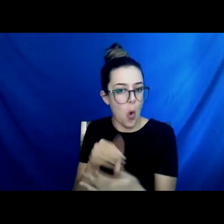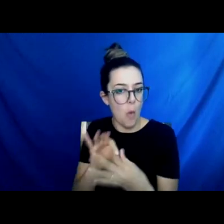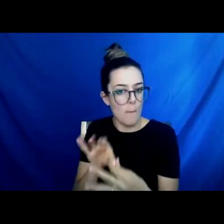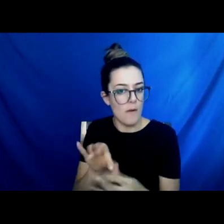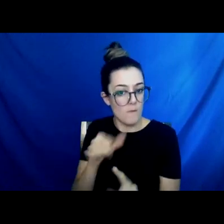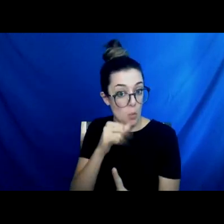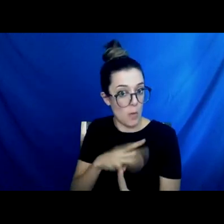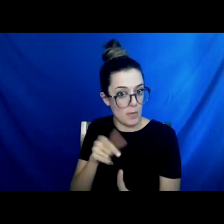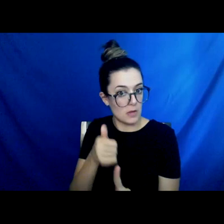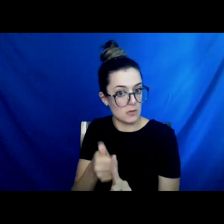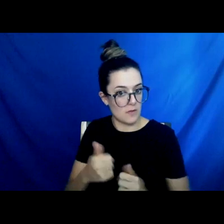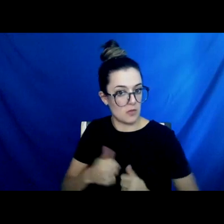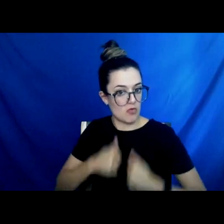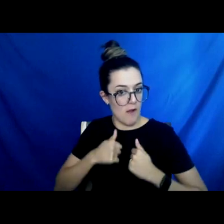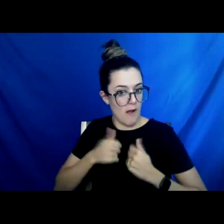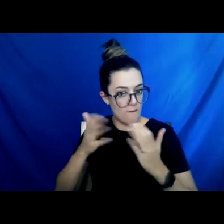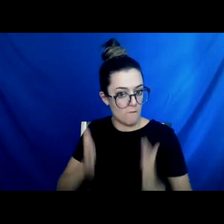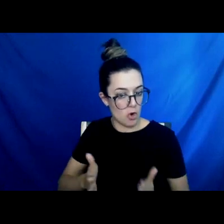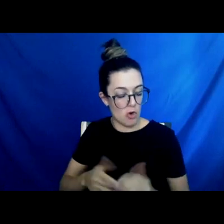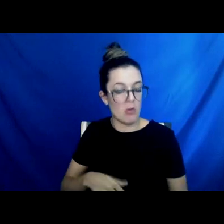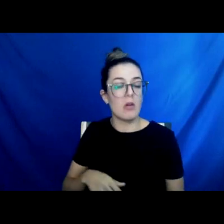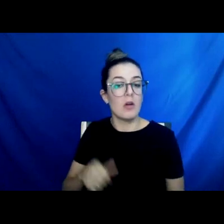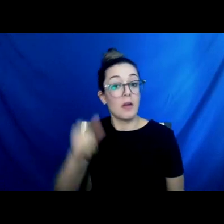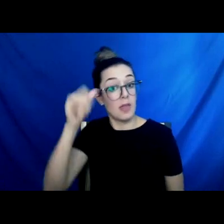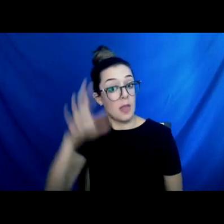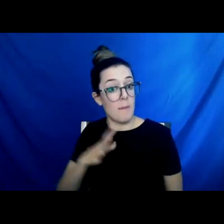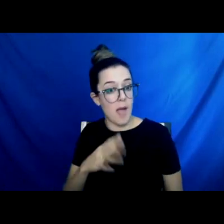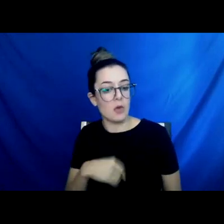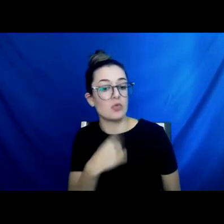woman, had said to her,